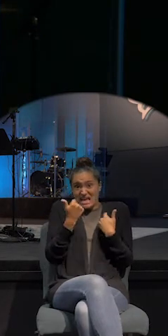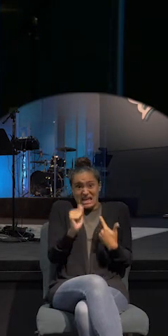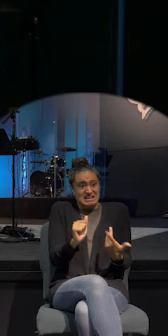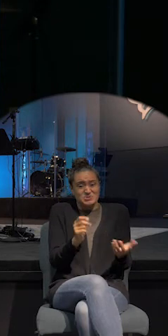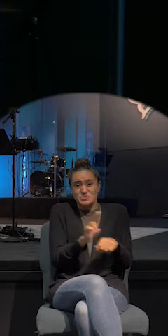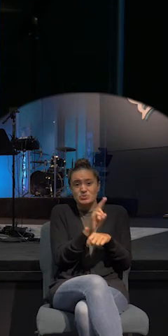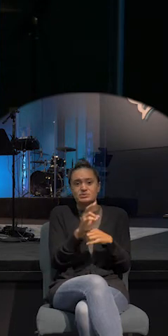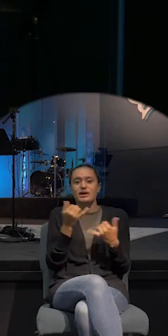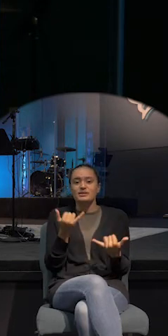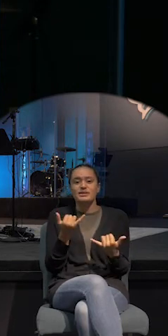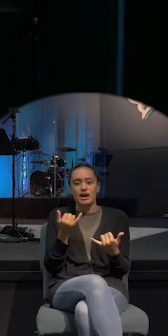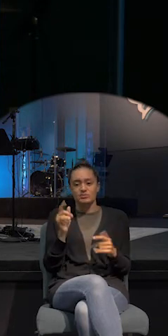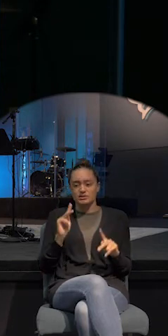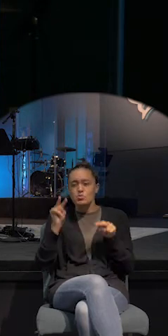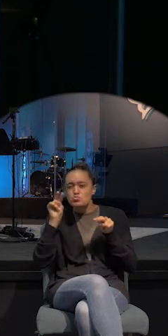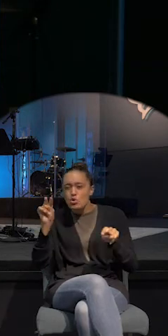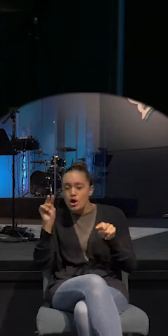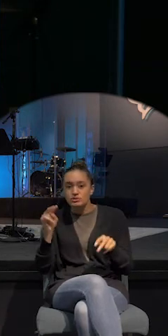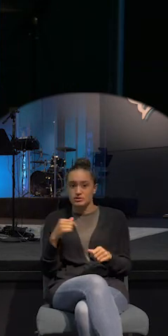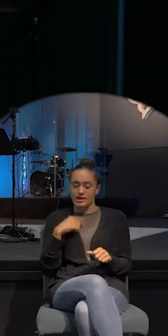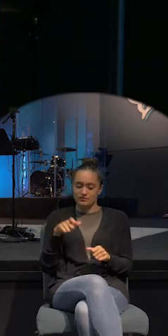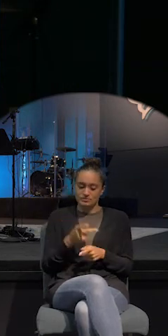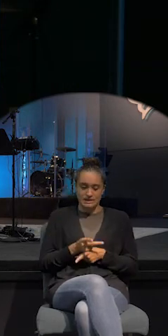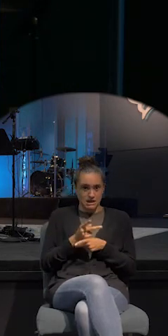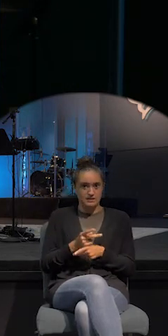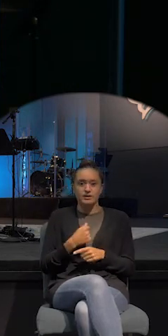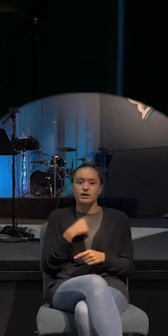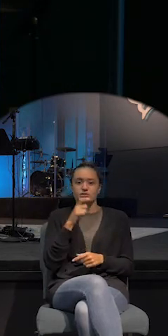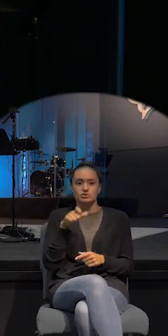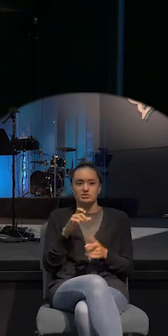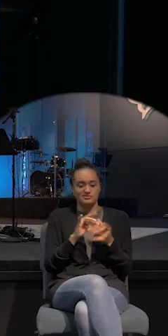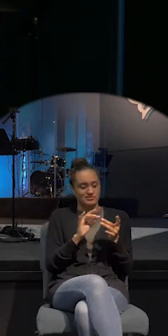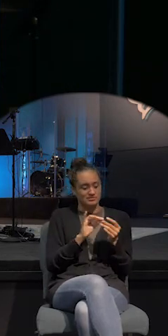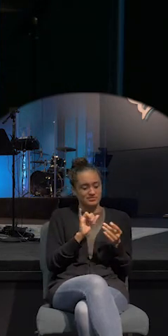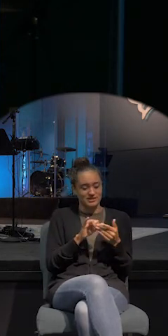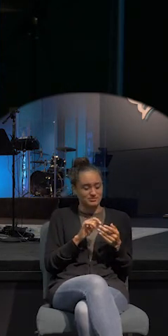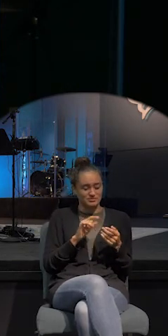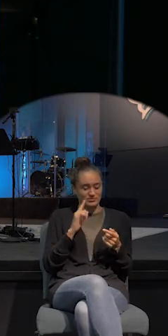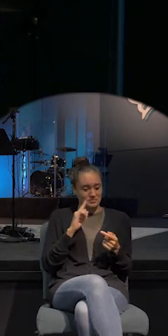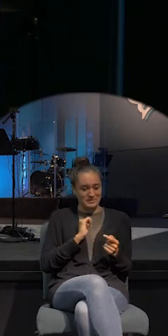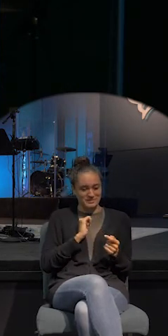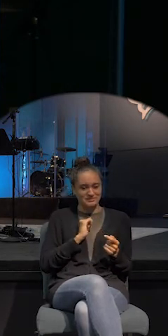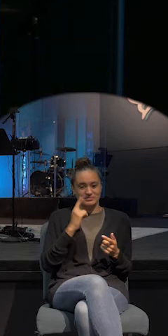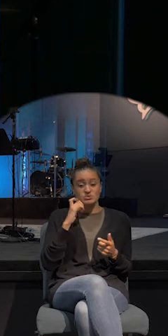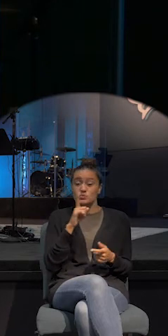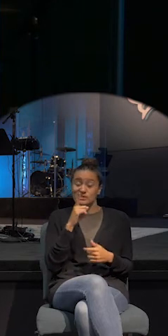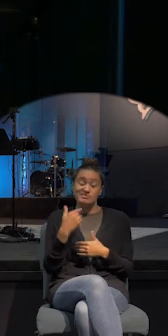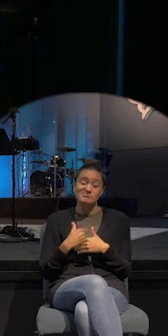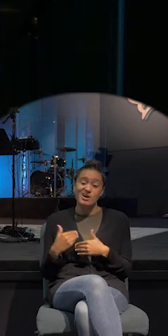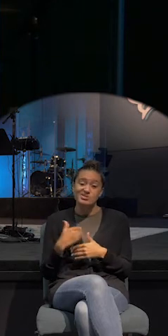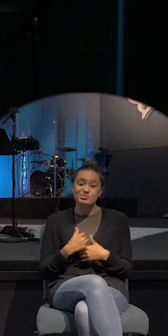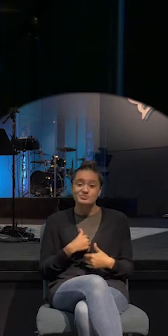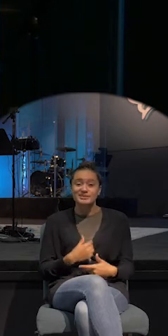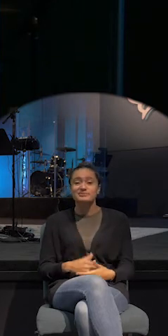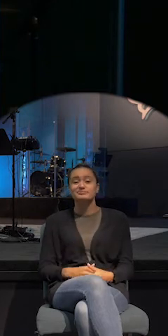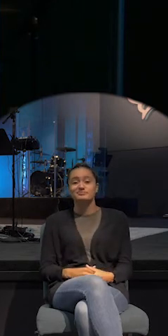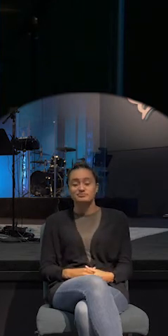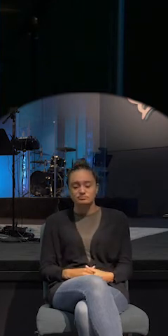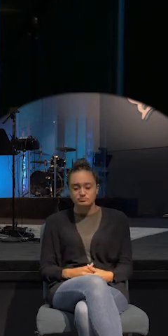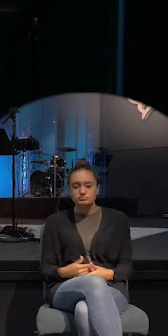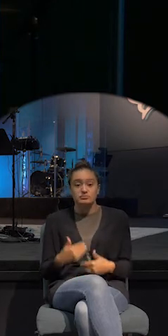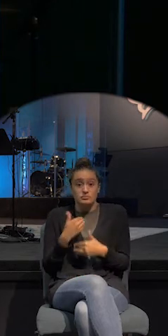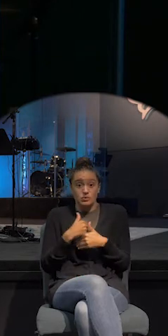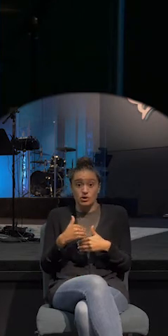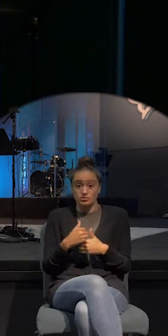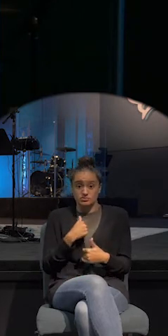being watched. I find that interesting. I got to be careful with this. I shouldn't have made that note to myself because it really bothers me. It bothers